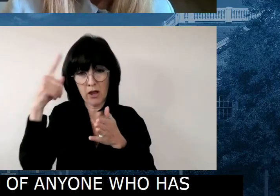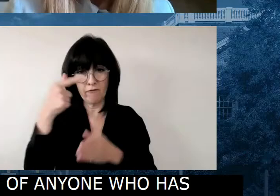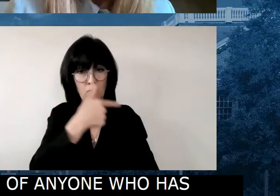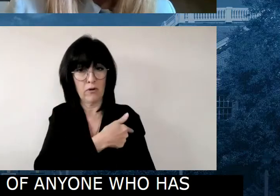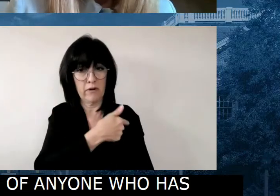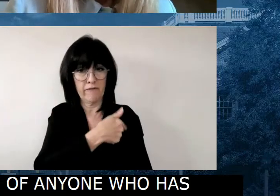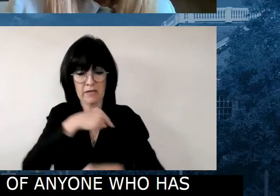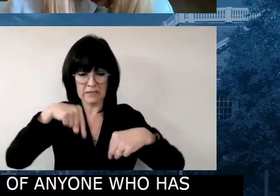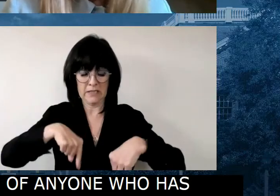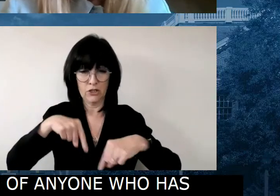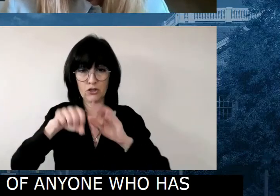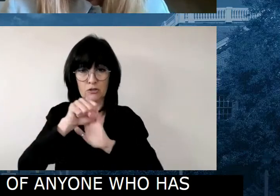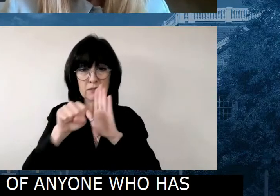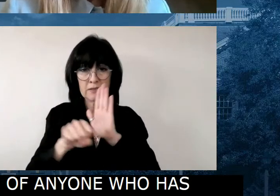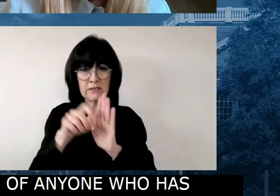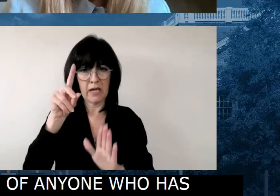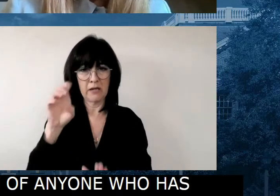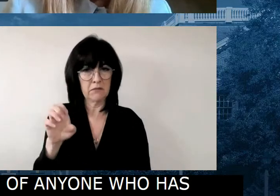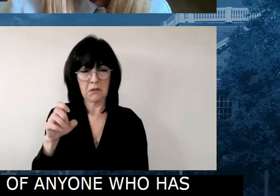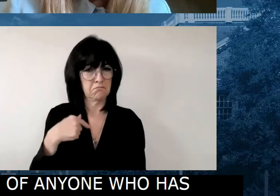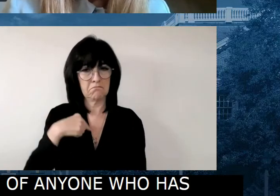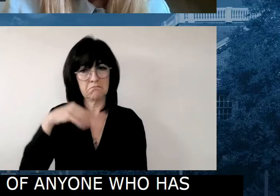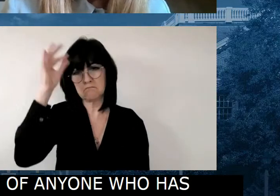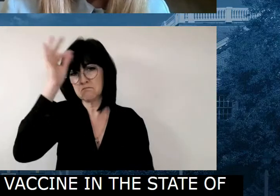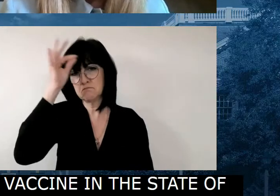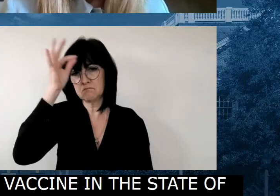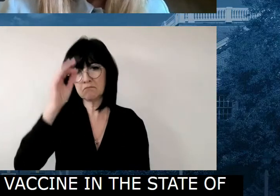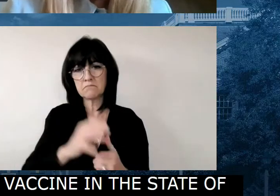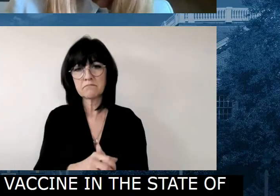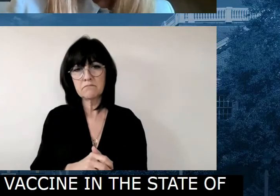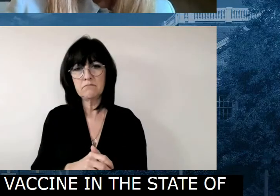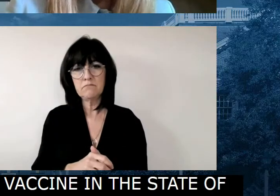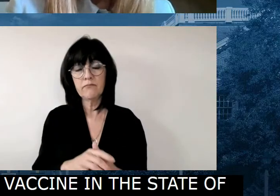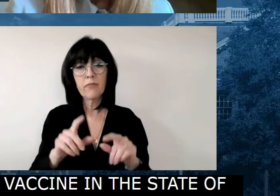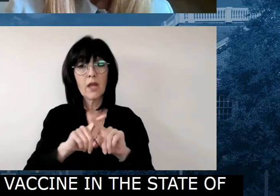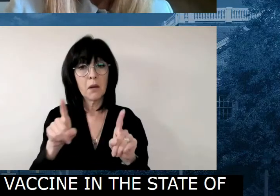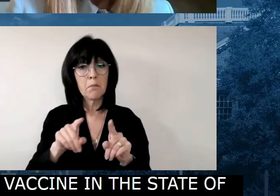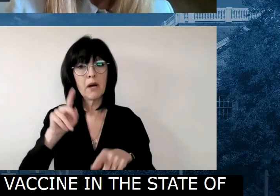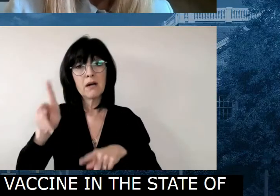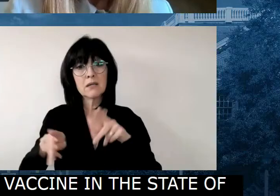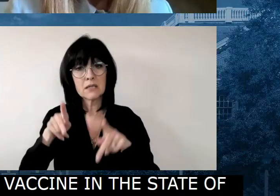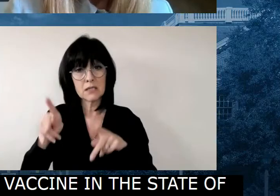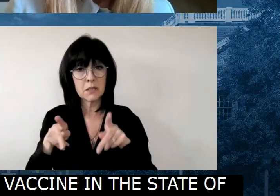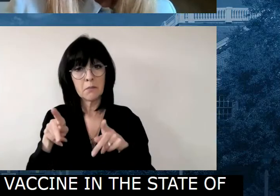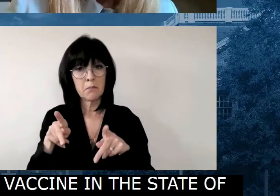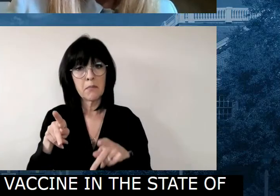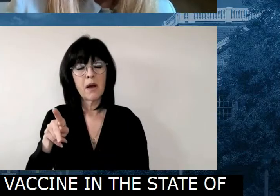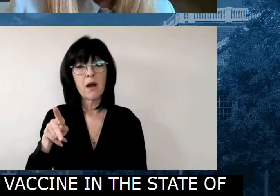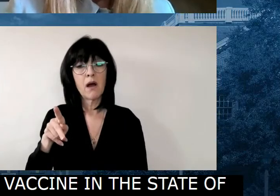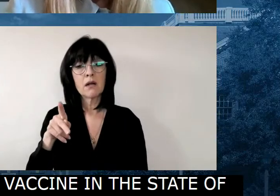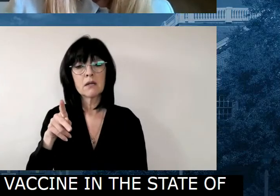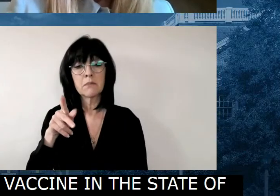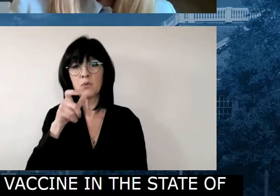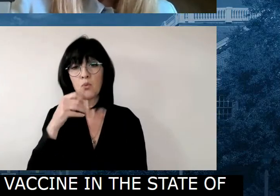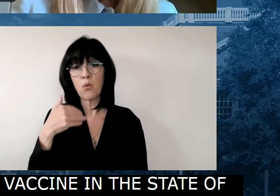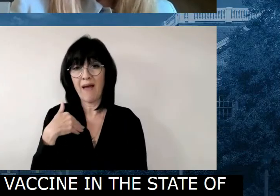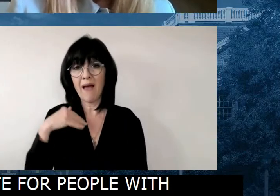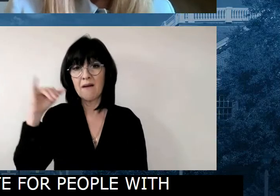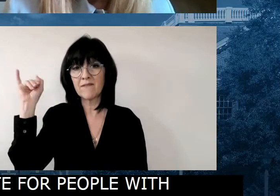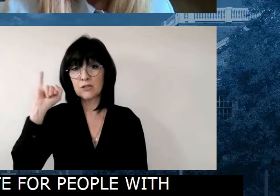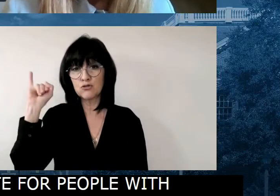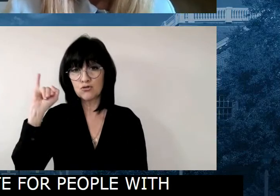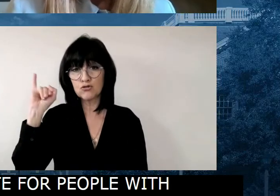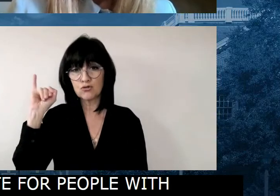of Delaware. It is, however, appropriate for people with insurance to have their insurance company be billed for